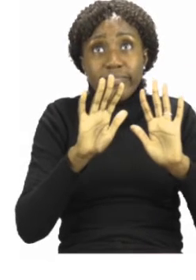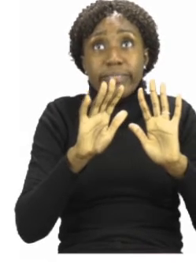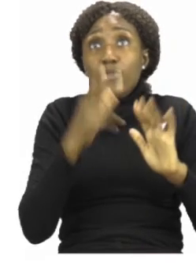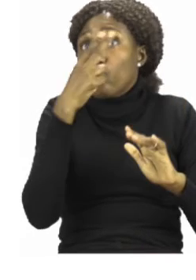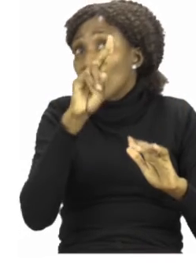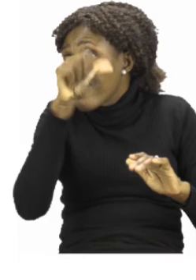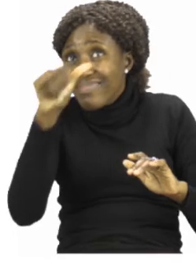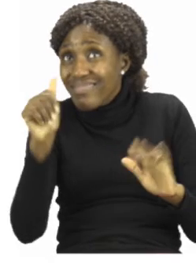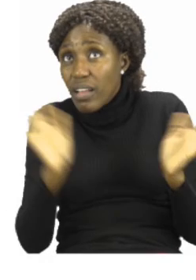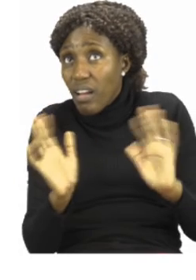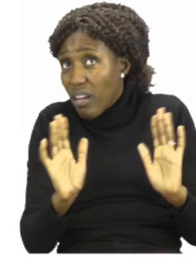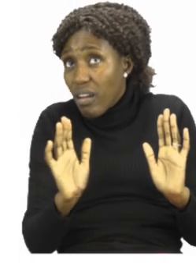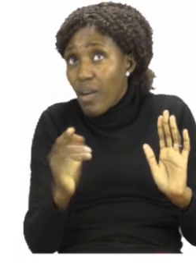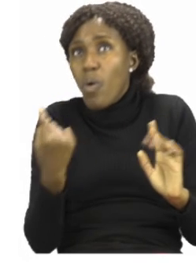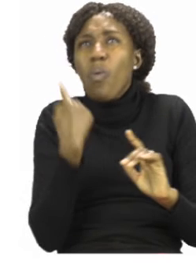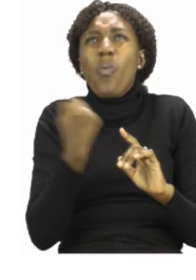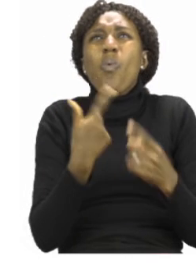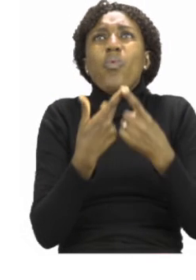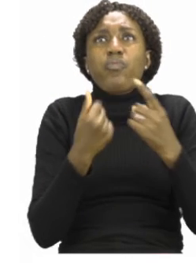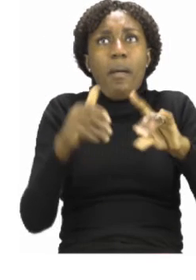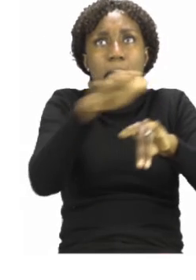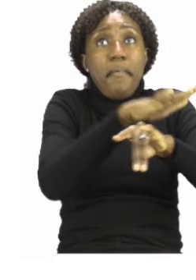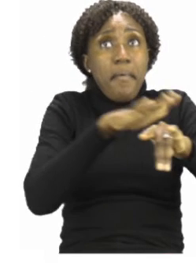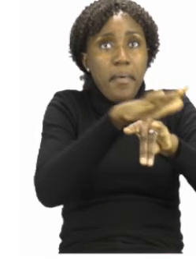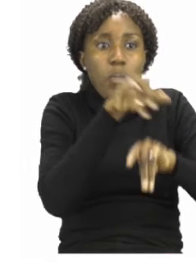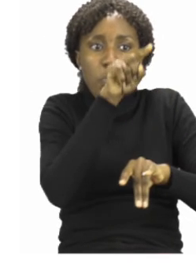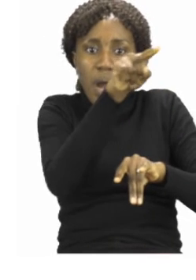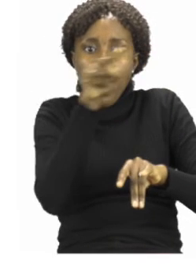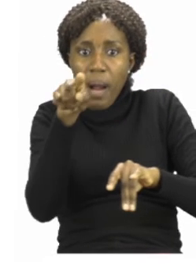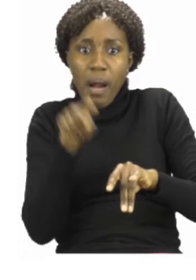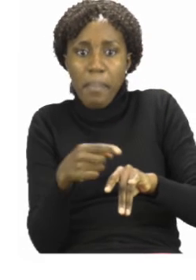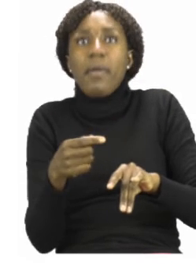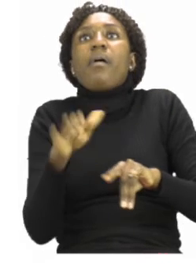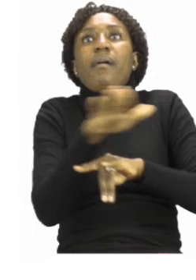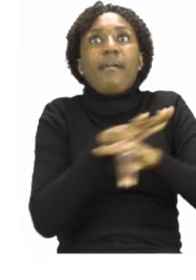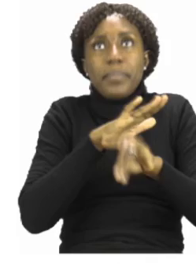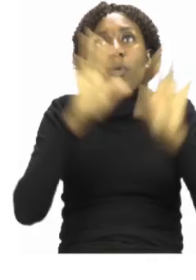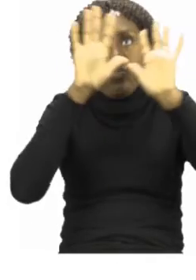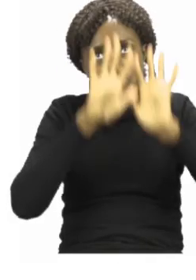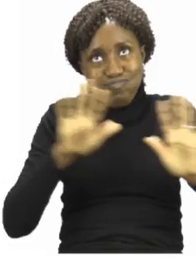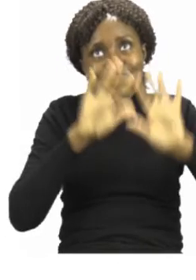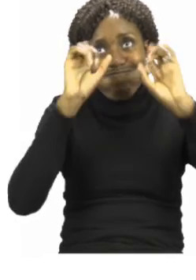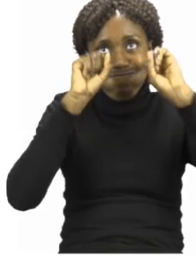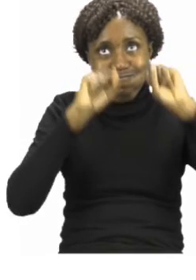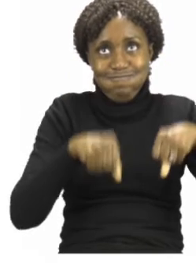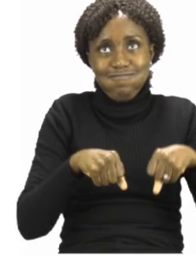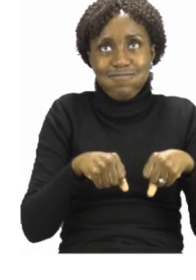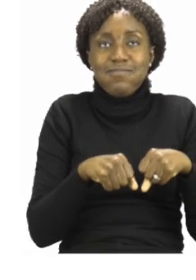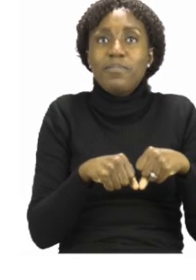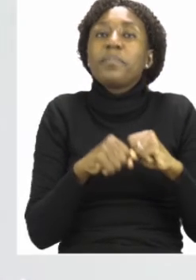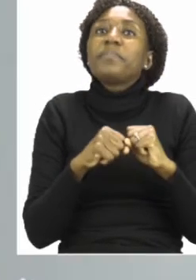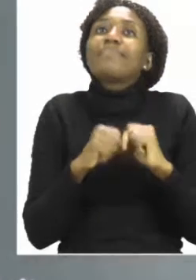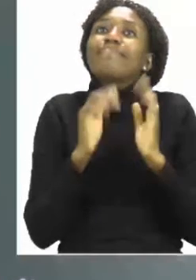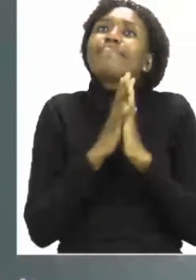ones that we are choosing as the products from a farm animal. So,